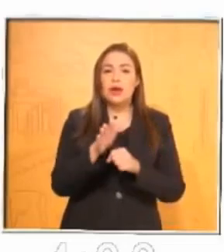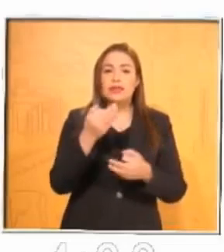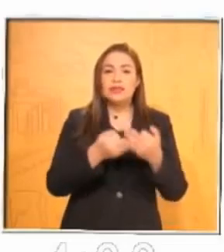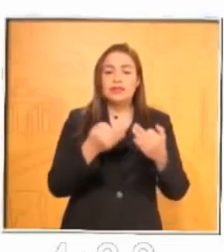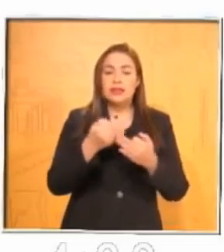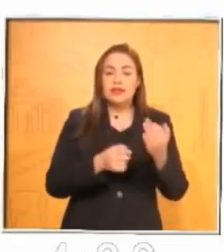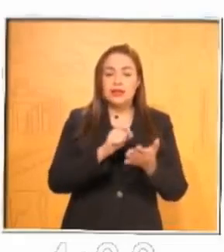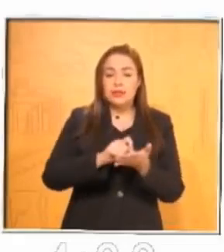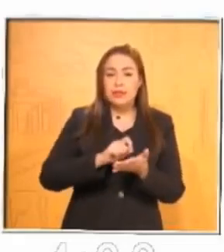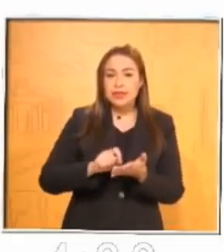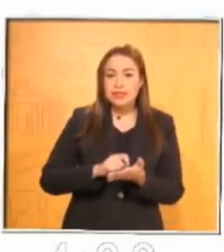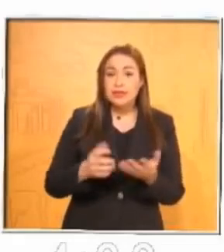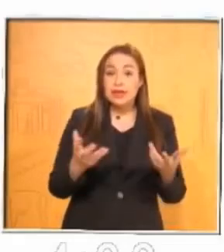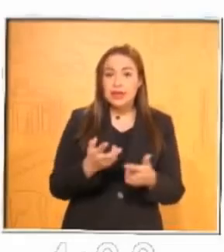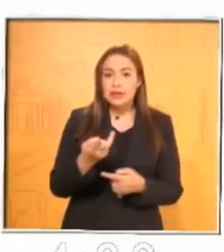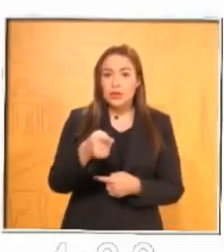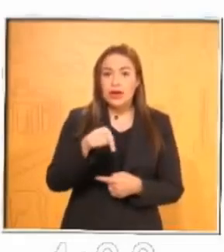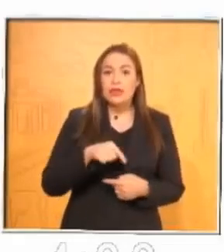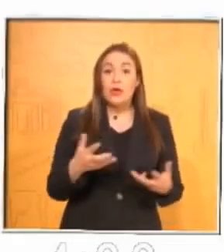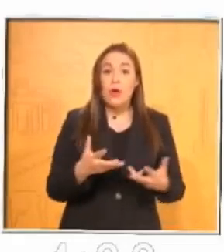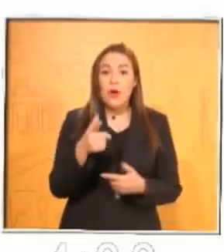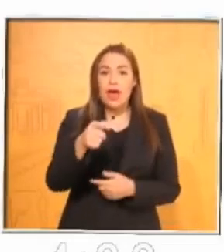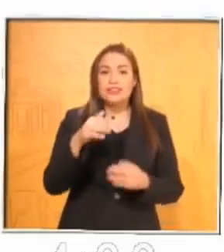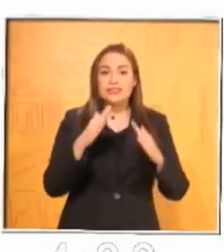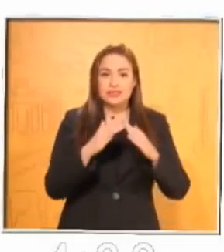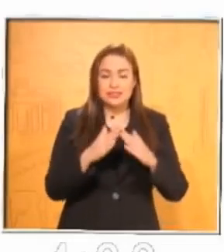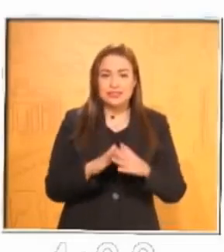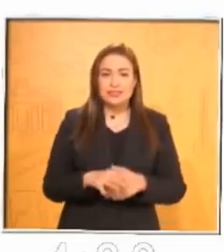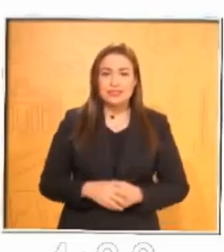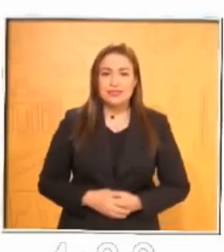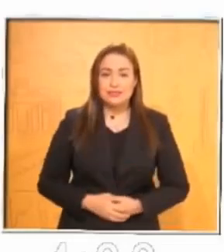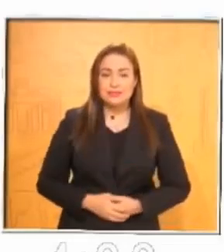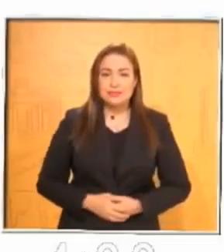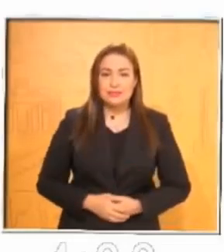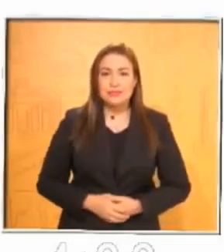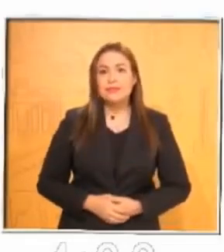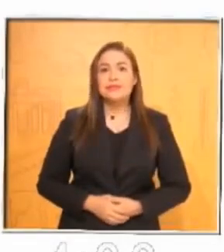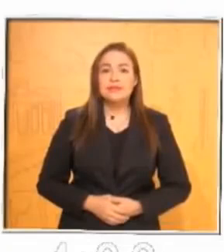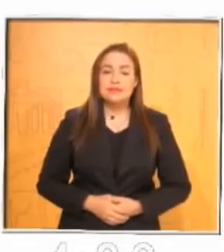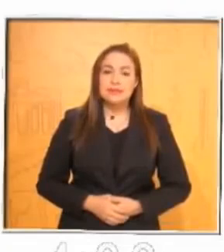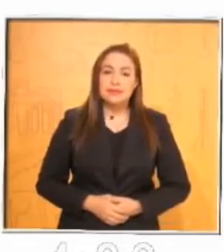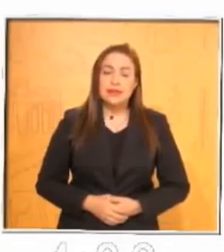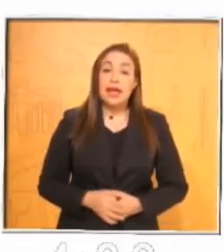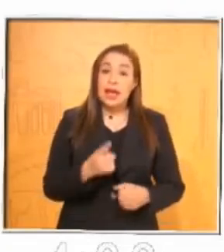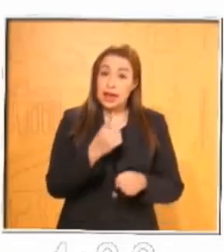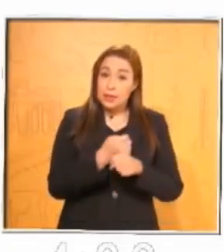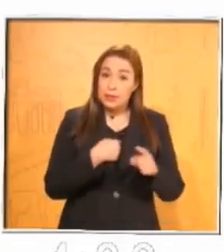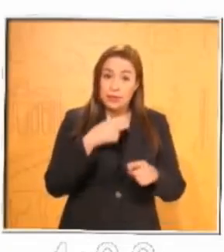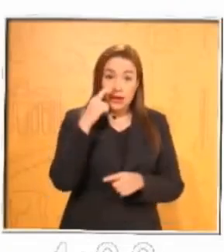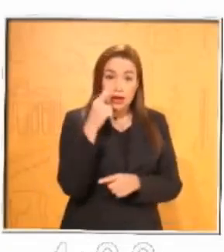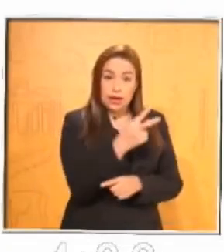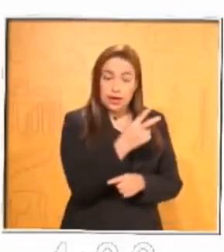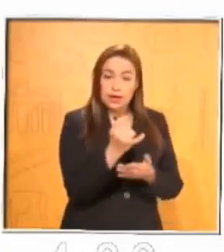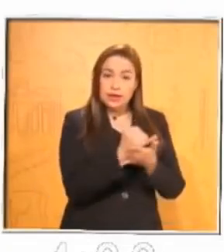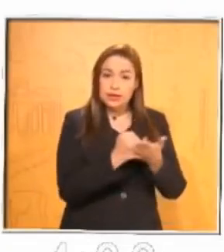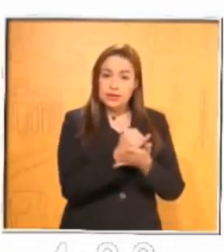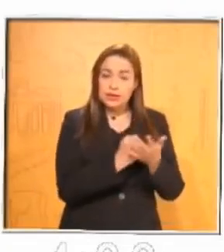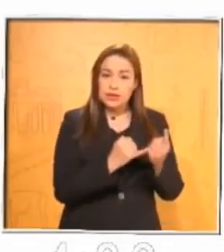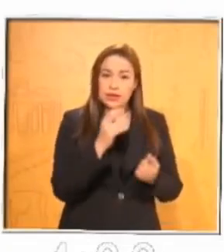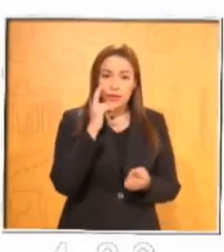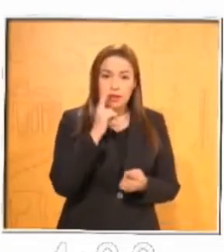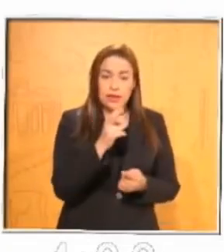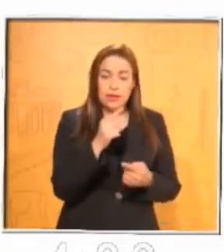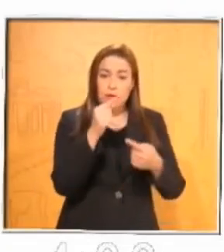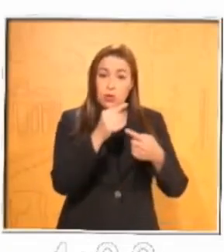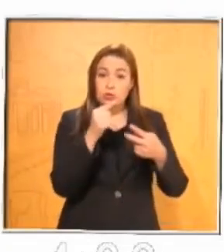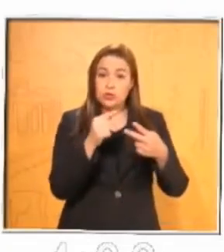4 different comics. In the first one, this comic has 1, 2, 3,